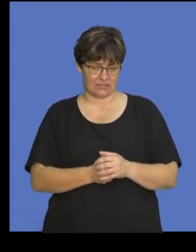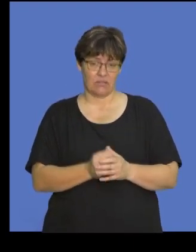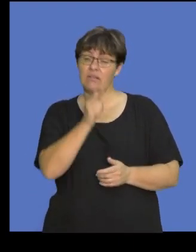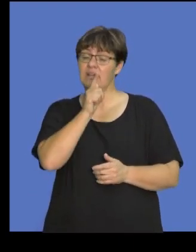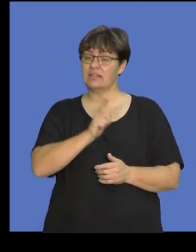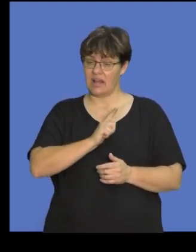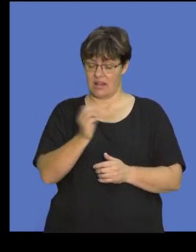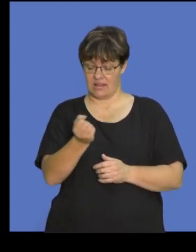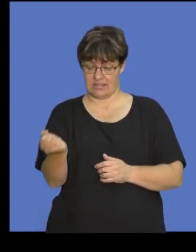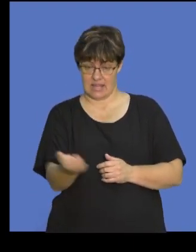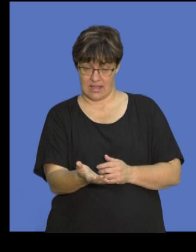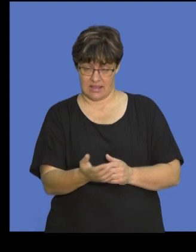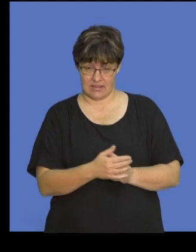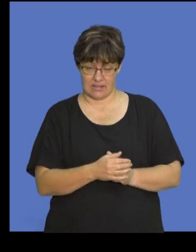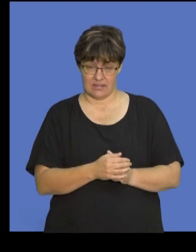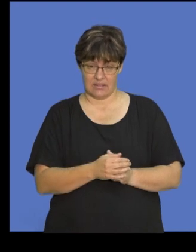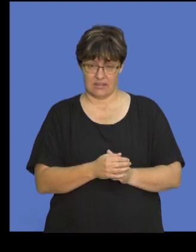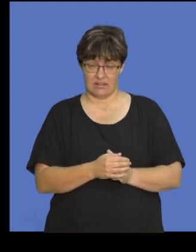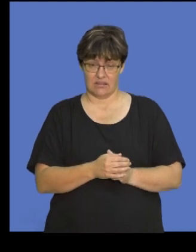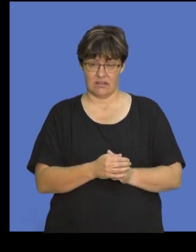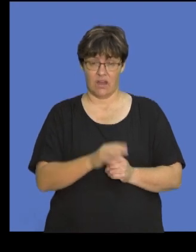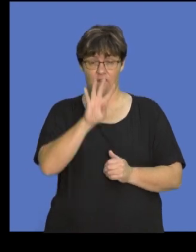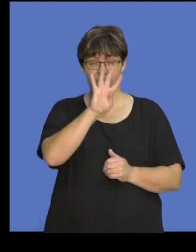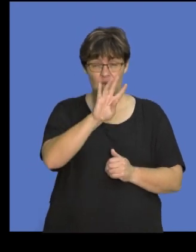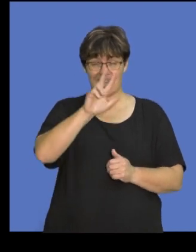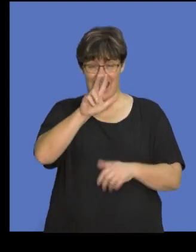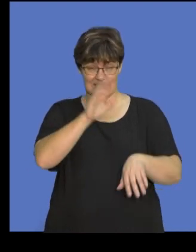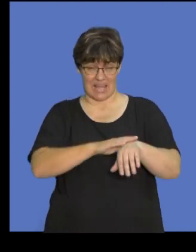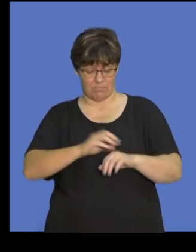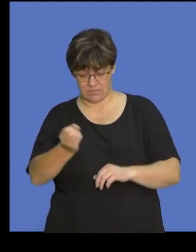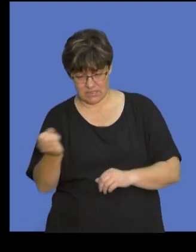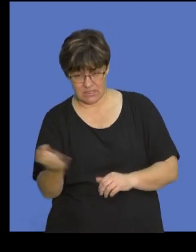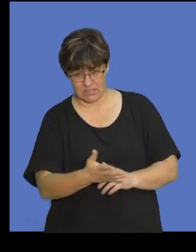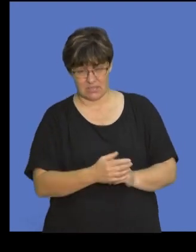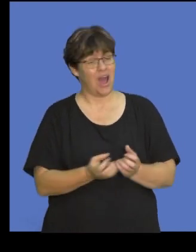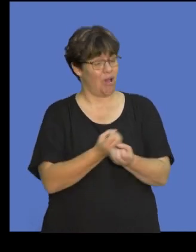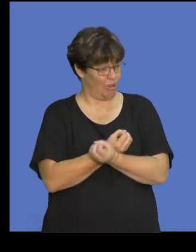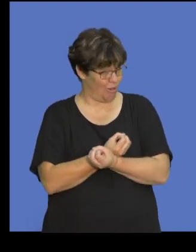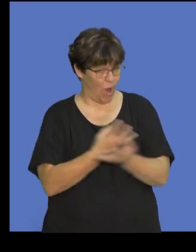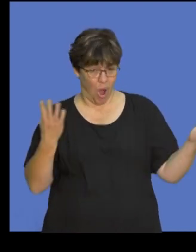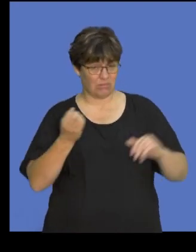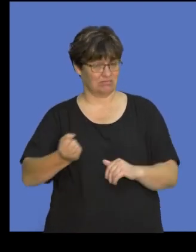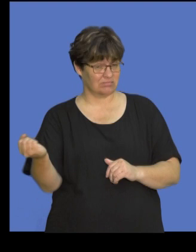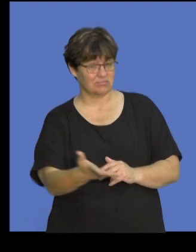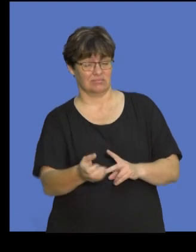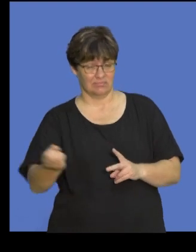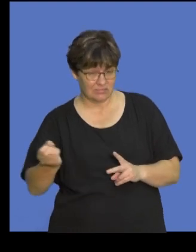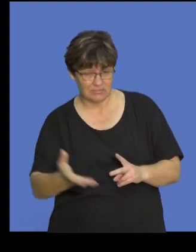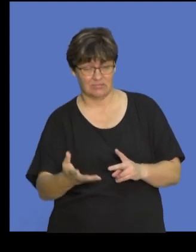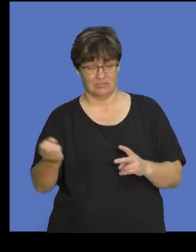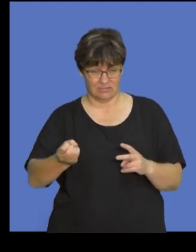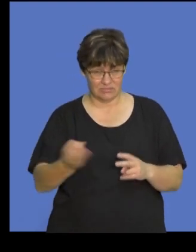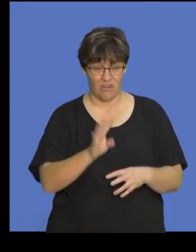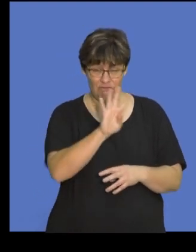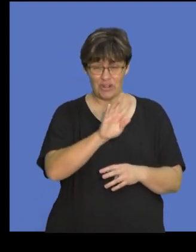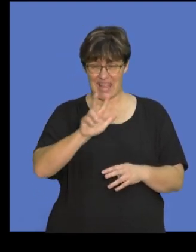experiment. We're told that a die is rolled 48 times. Now, that's quite a lot of times to roll a